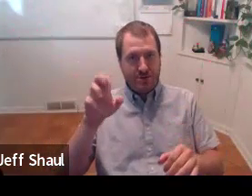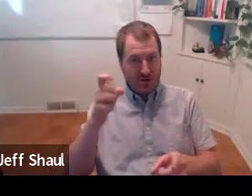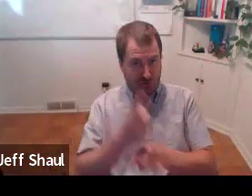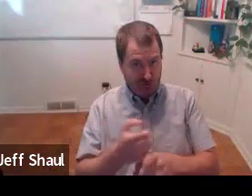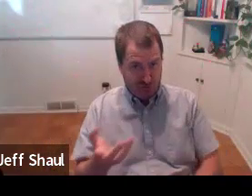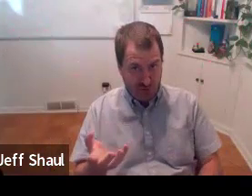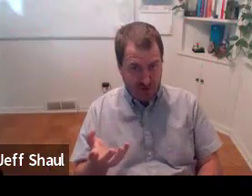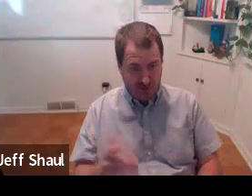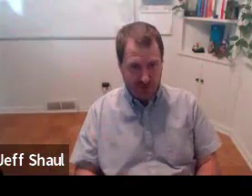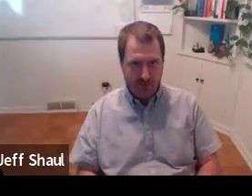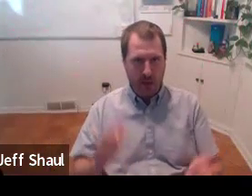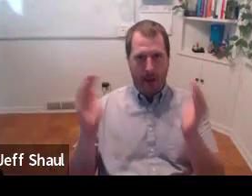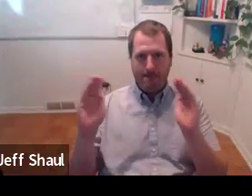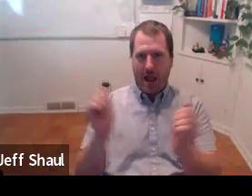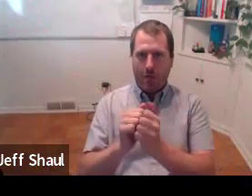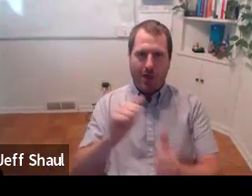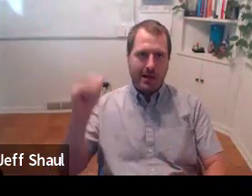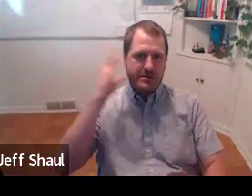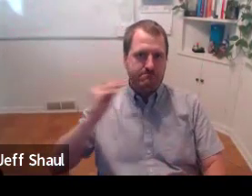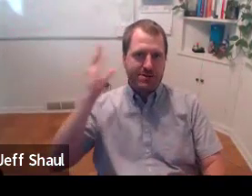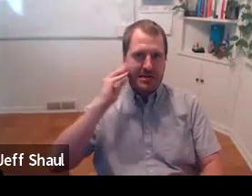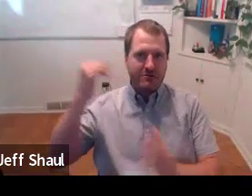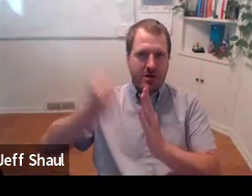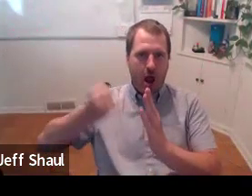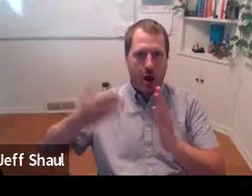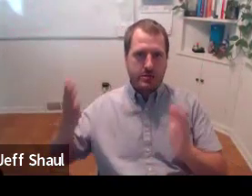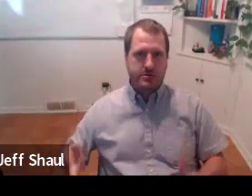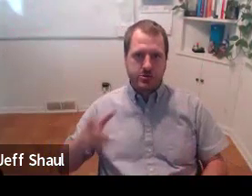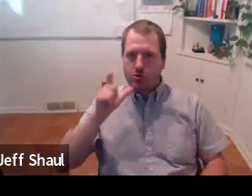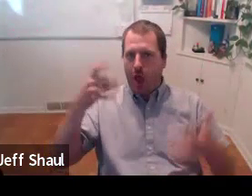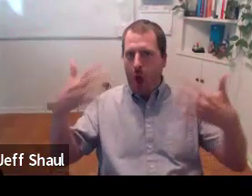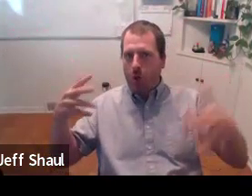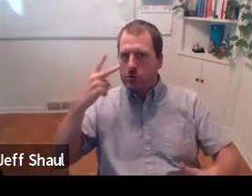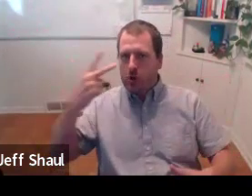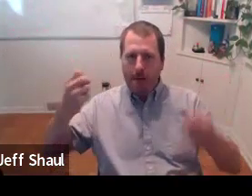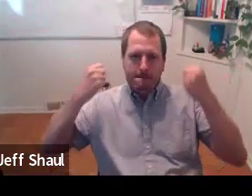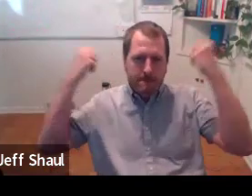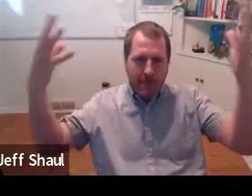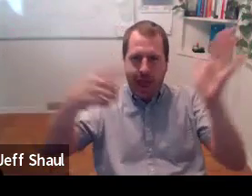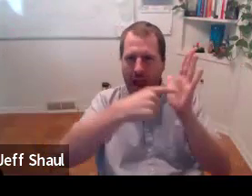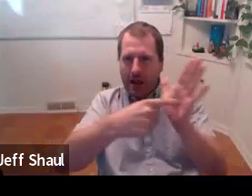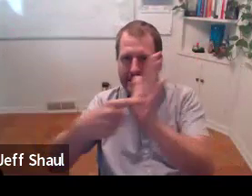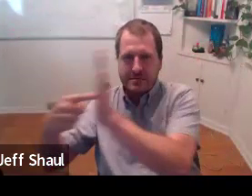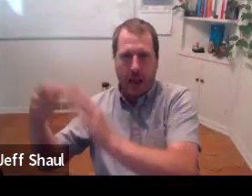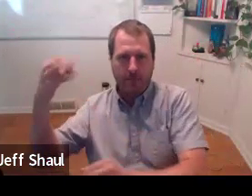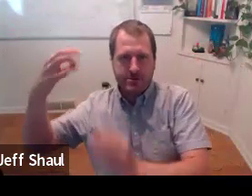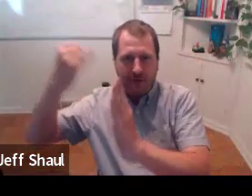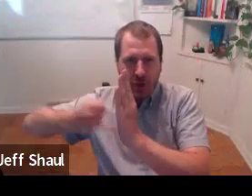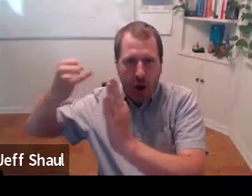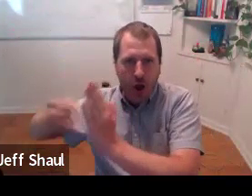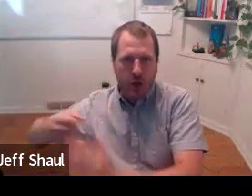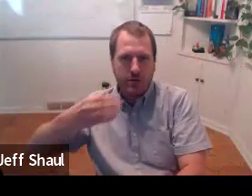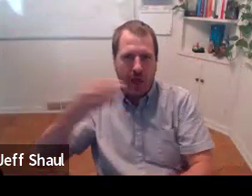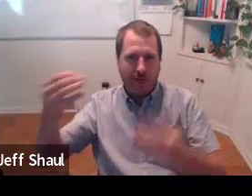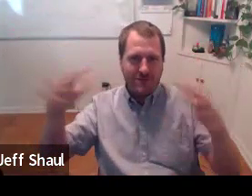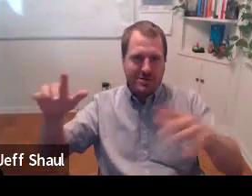Possibly it's going to draw a stick figure. They haven't been exposed to the art and training, and they haven't seen all